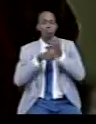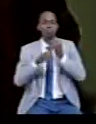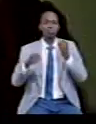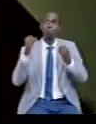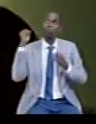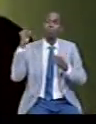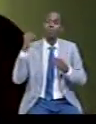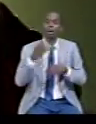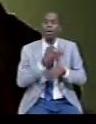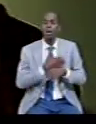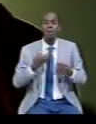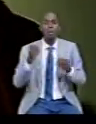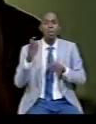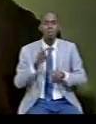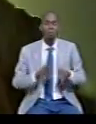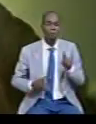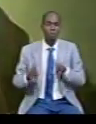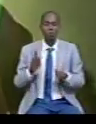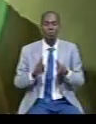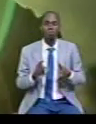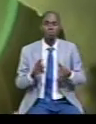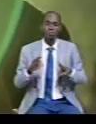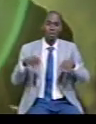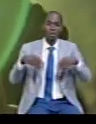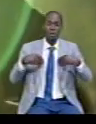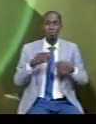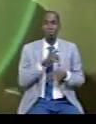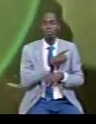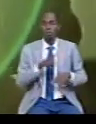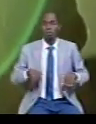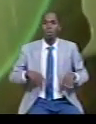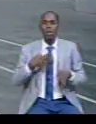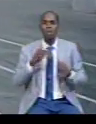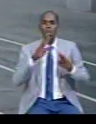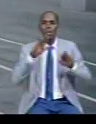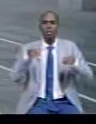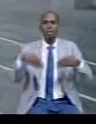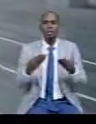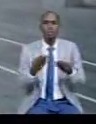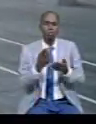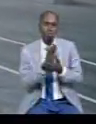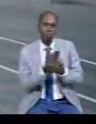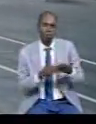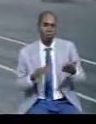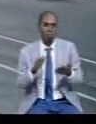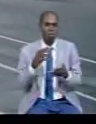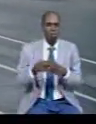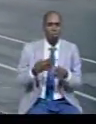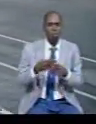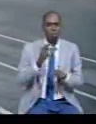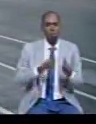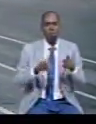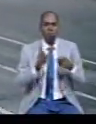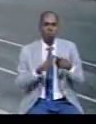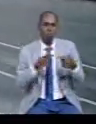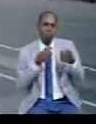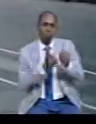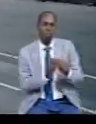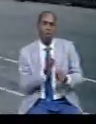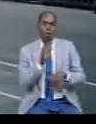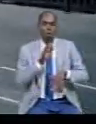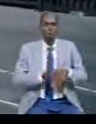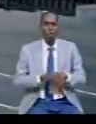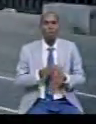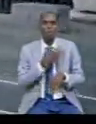know the Lord, and now you have been given some cards, can we follow people that we were not those who brought them to the Lord?